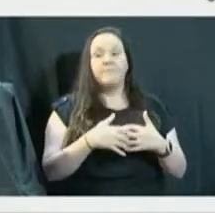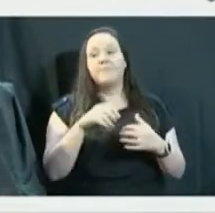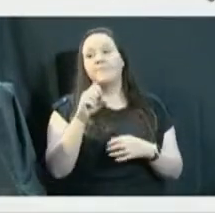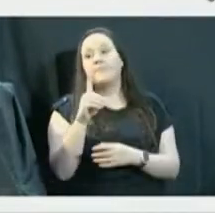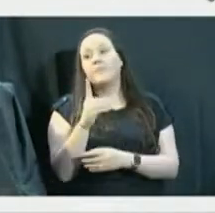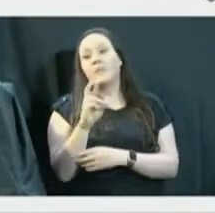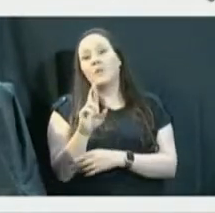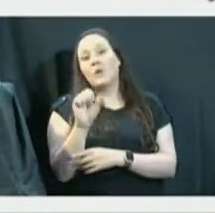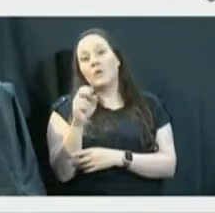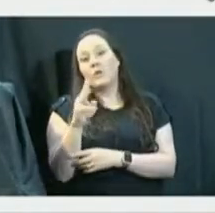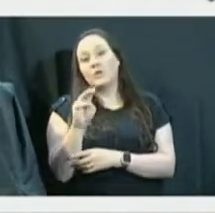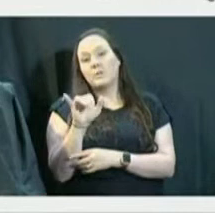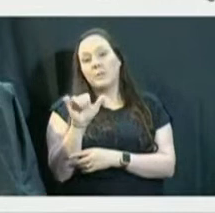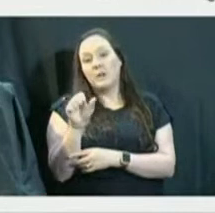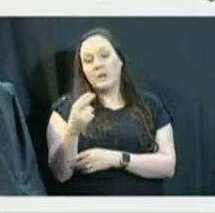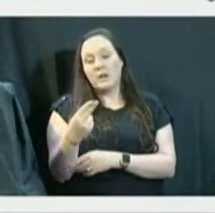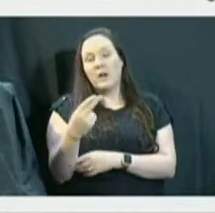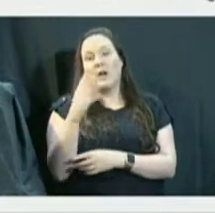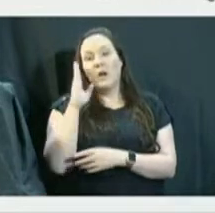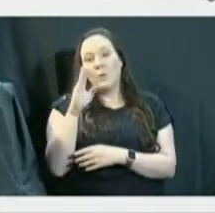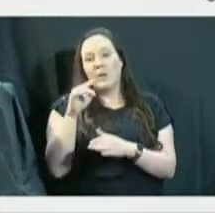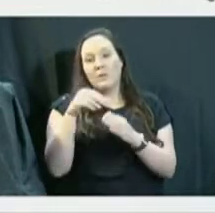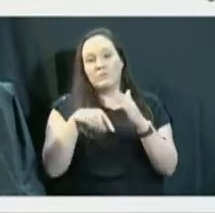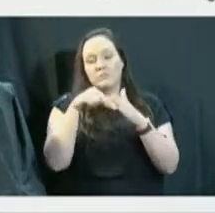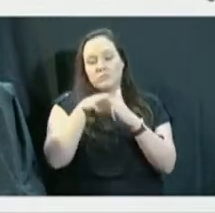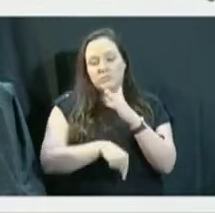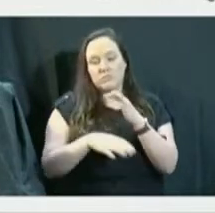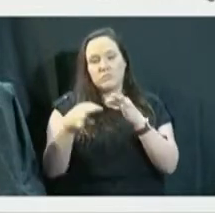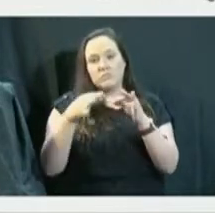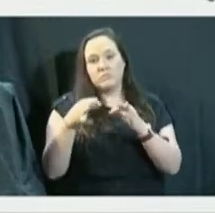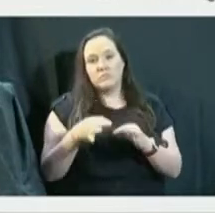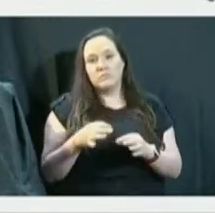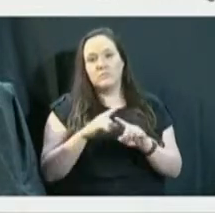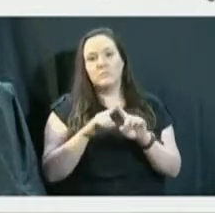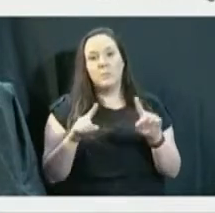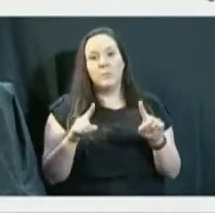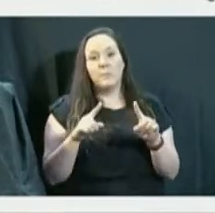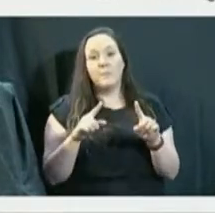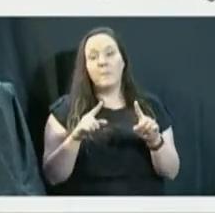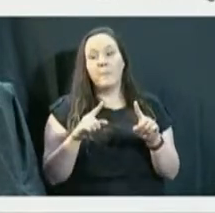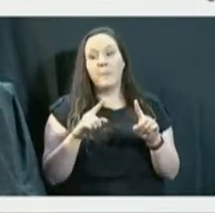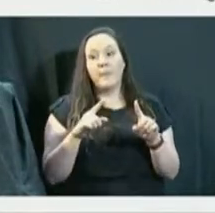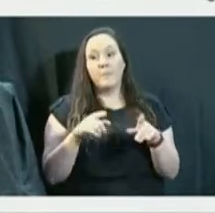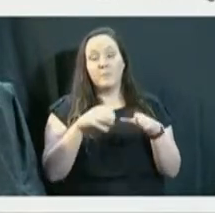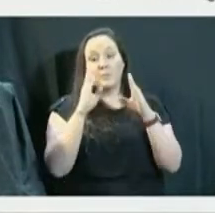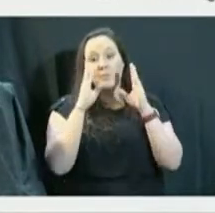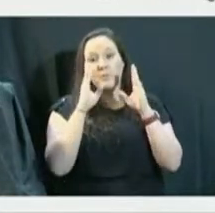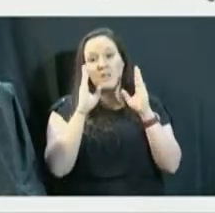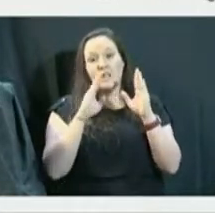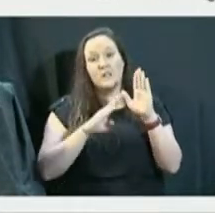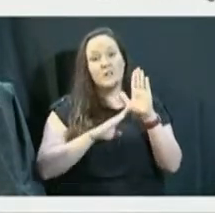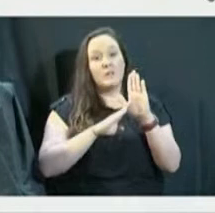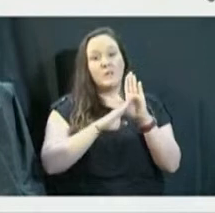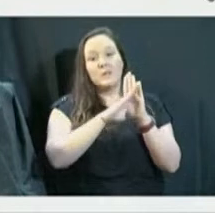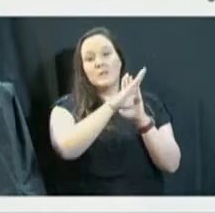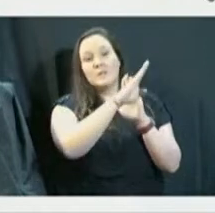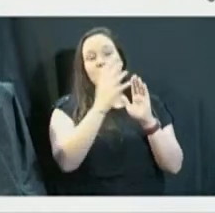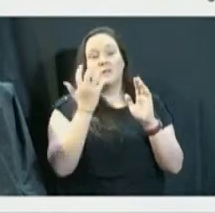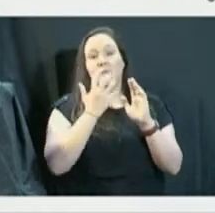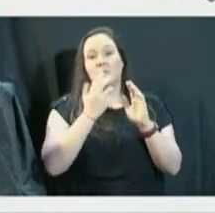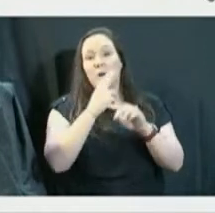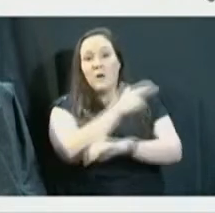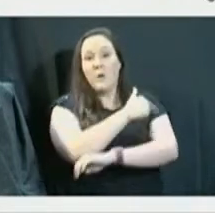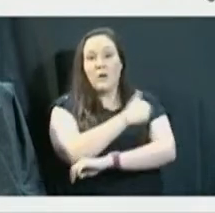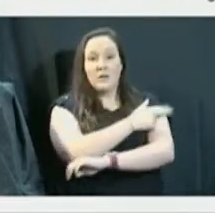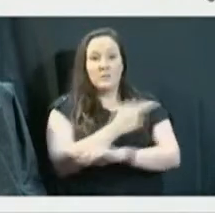will have a deeper dive into this shortly, so I won't spend much time here. But I do want to, again, draw your attention to the steep rise of